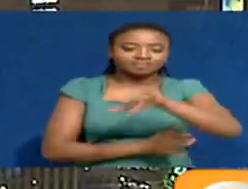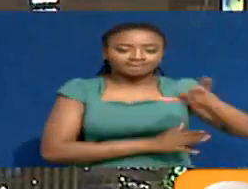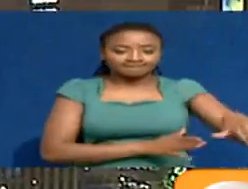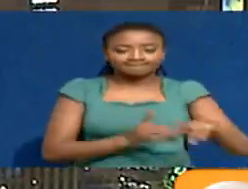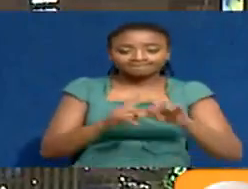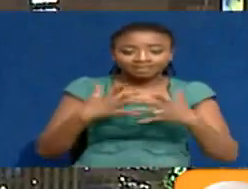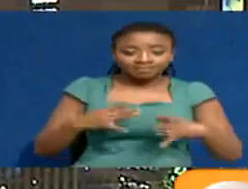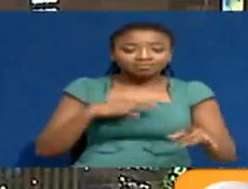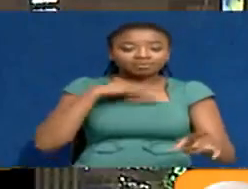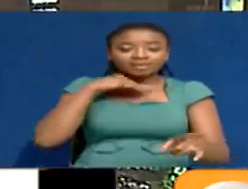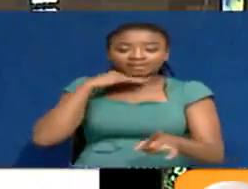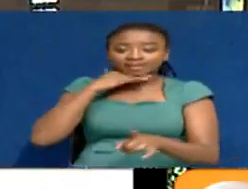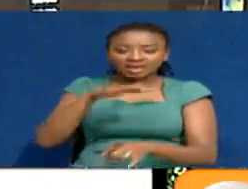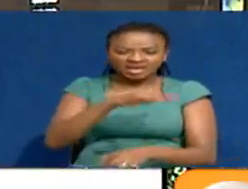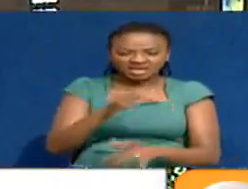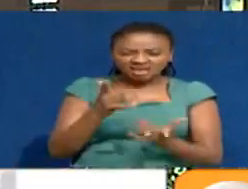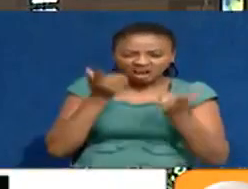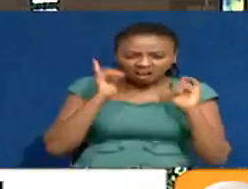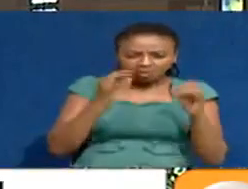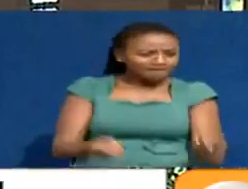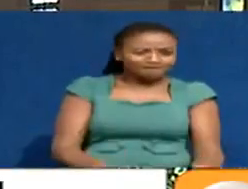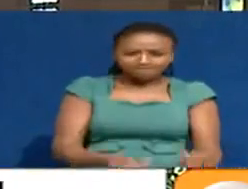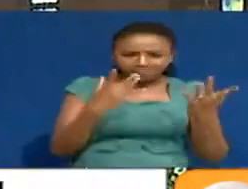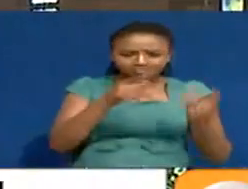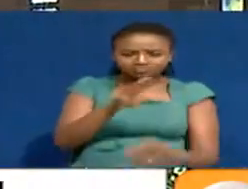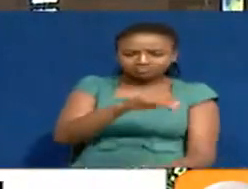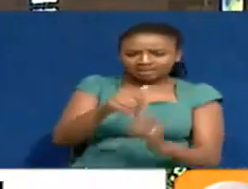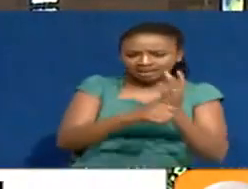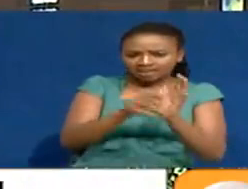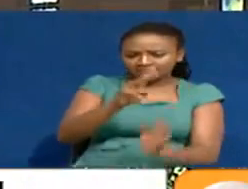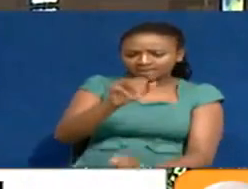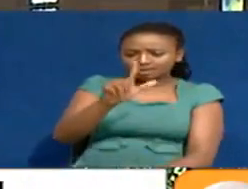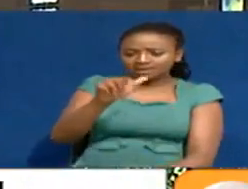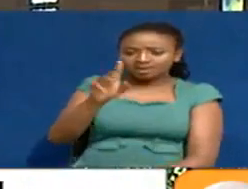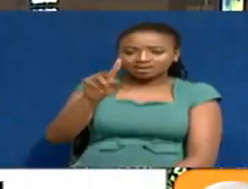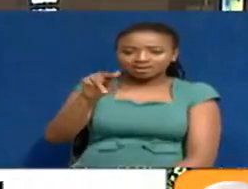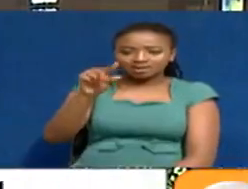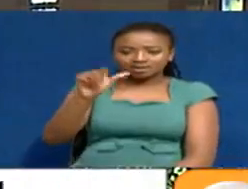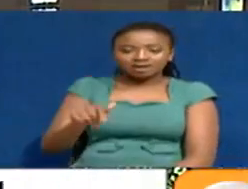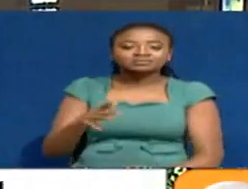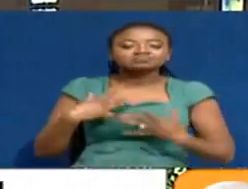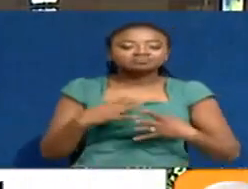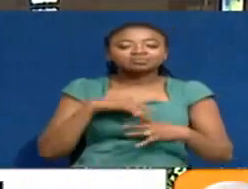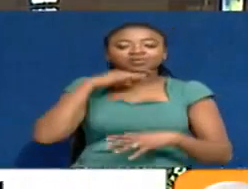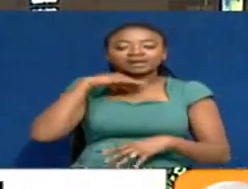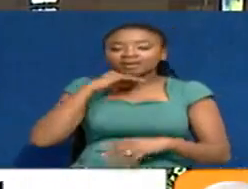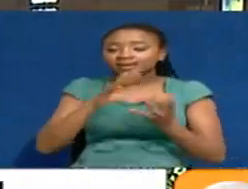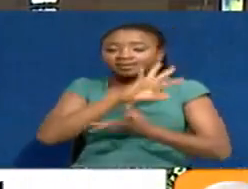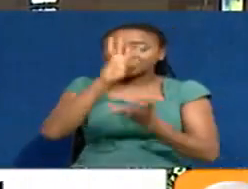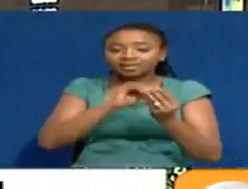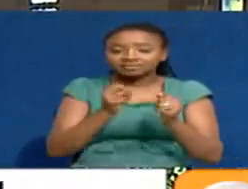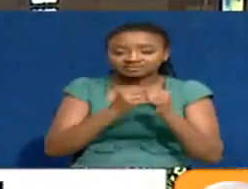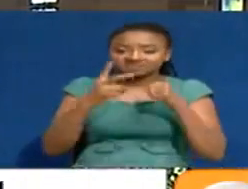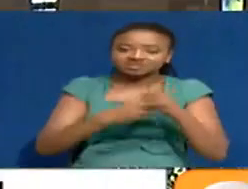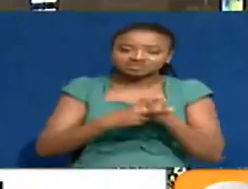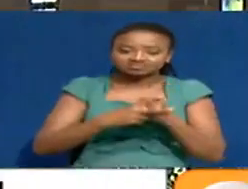The death toll of the Malanga tanker explosion has hit 17 after two more people died while receiving treatment at